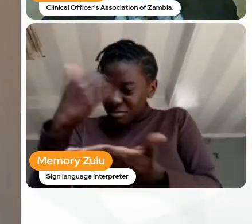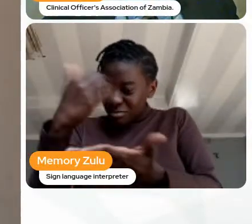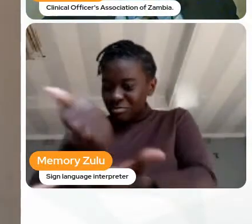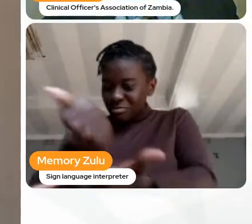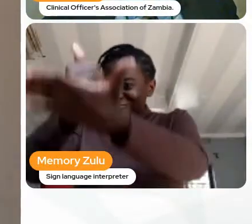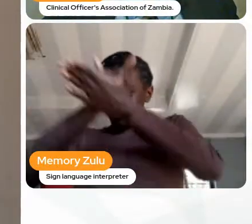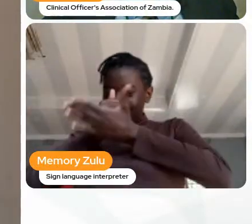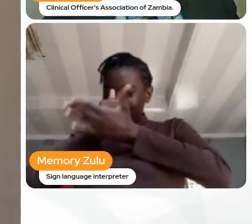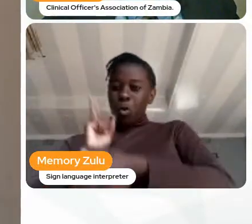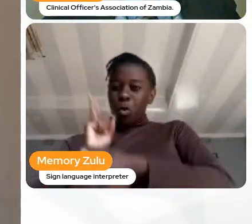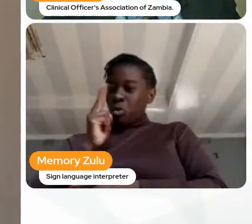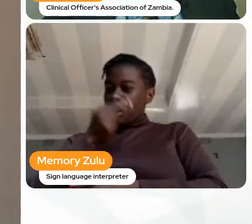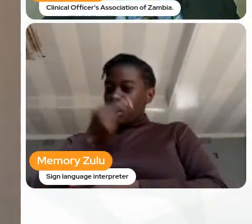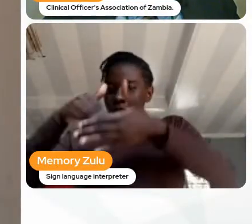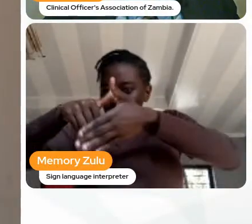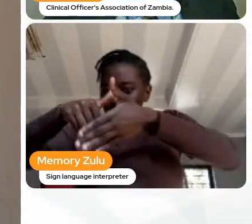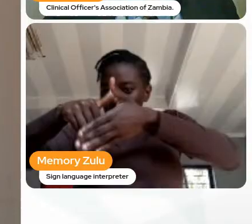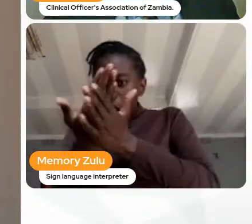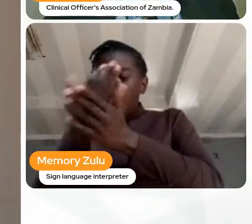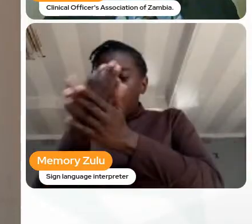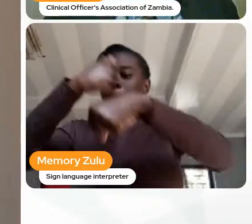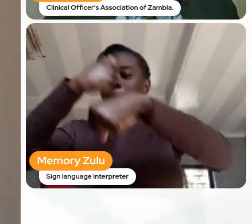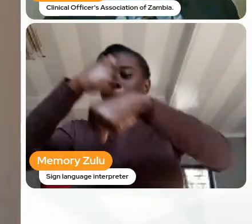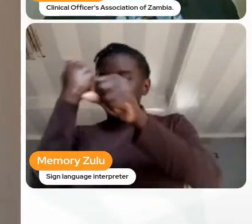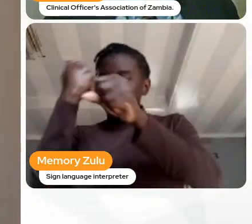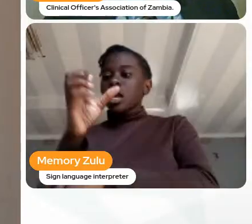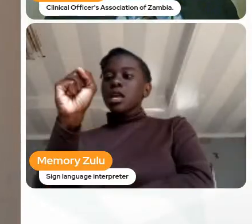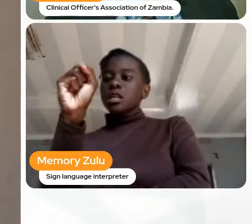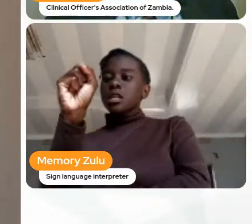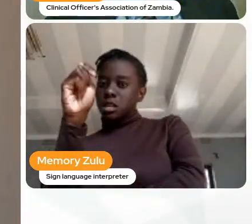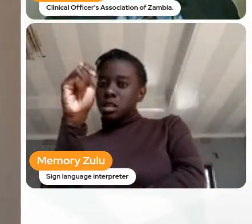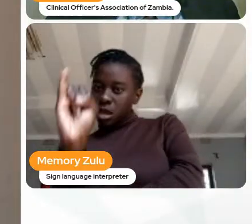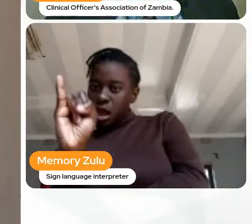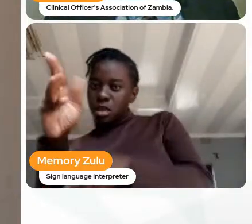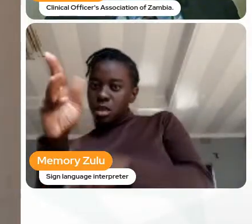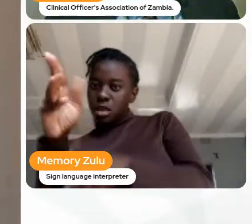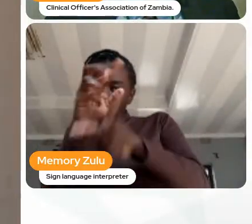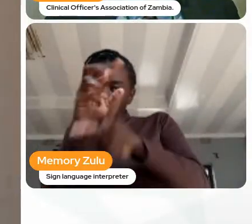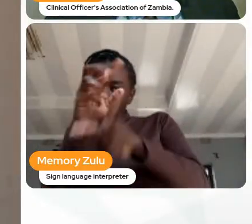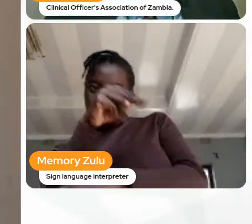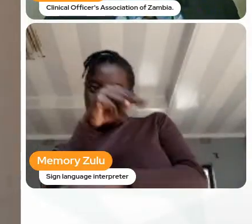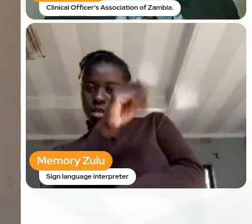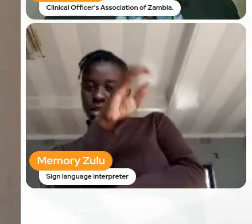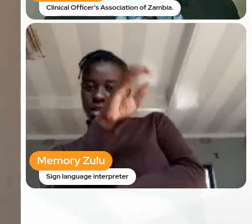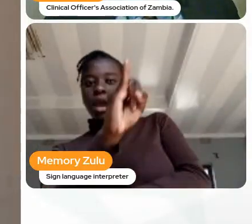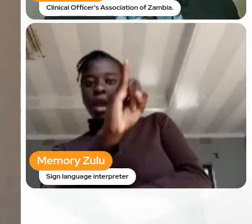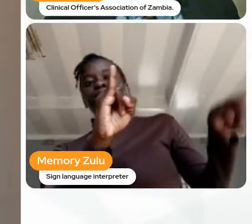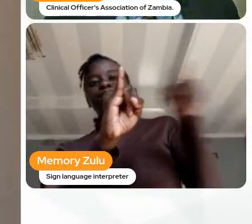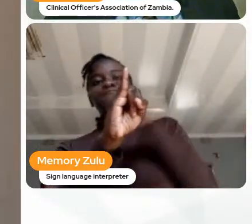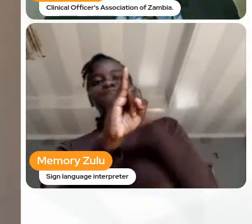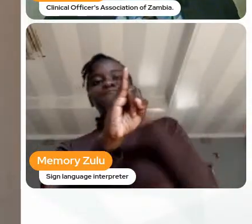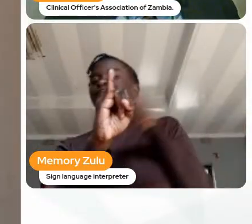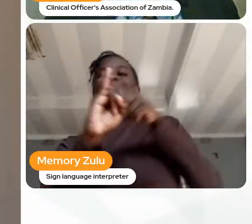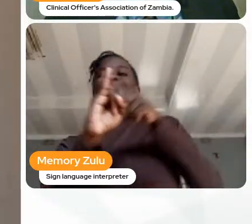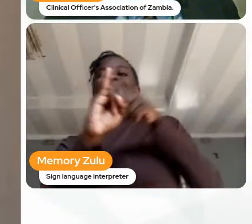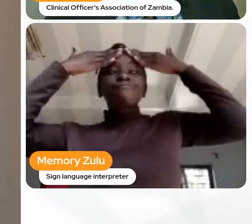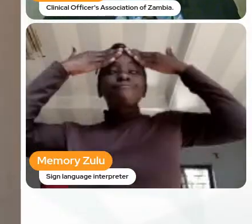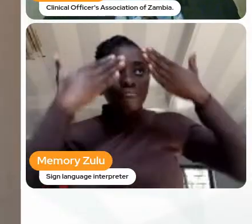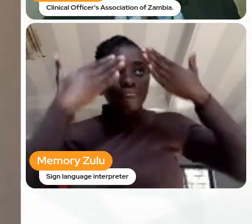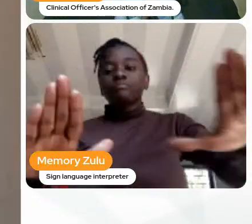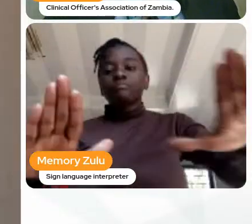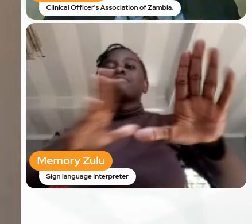health aspect, to say you need to bring in the aspect of sensitization of the community. And how do you do